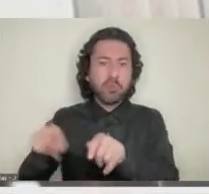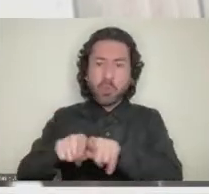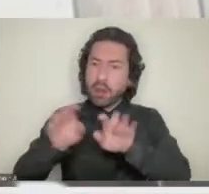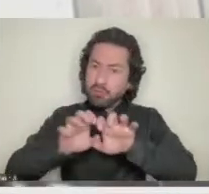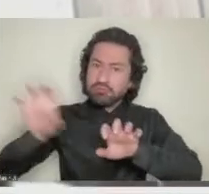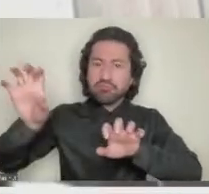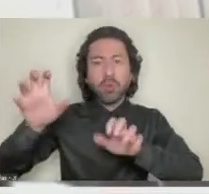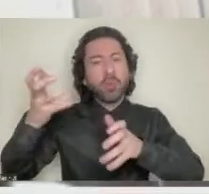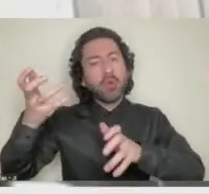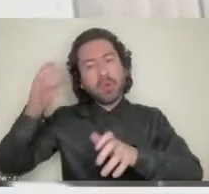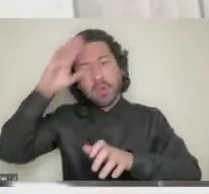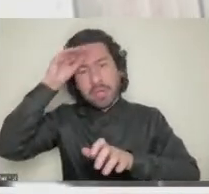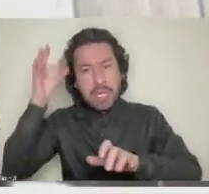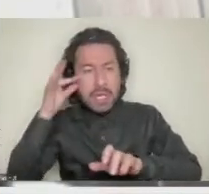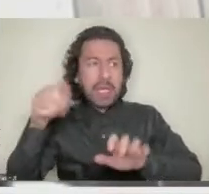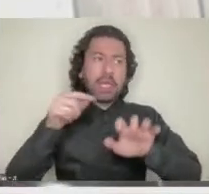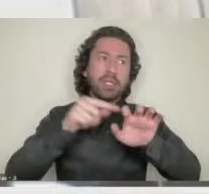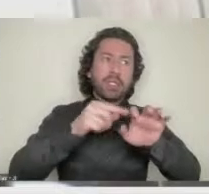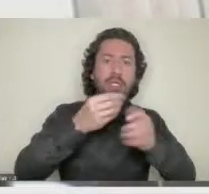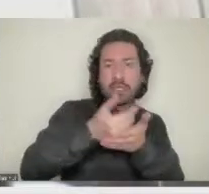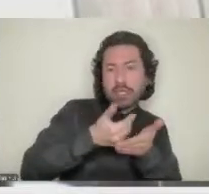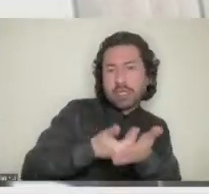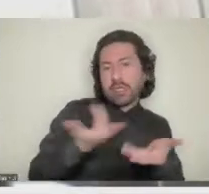SDG 4 are by sex, economic